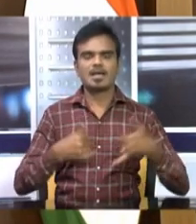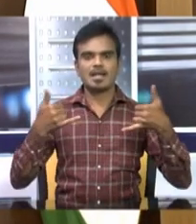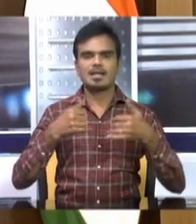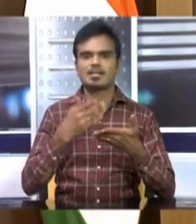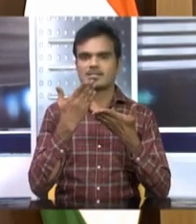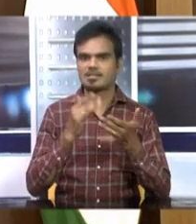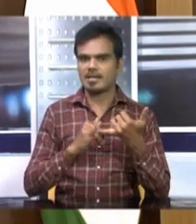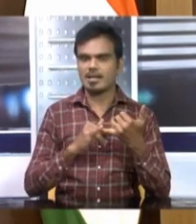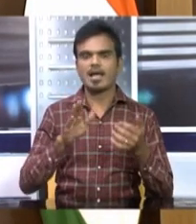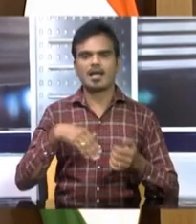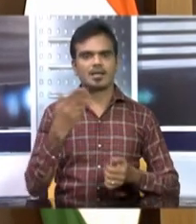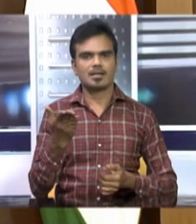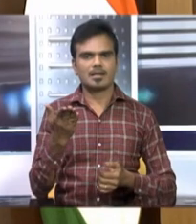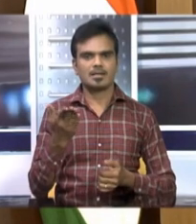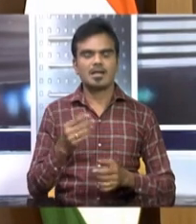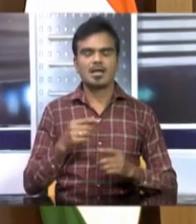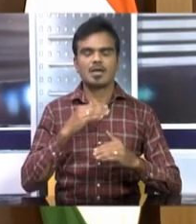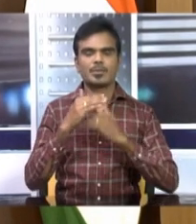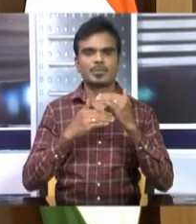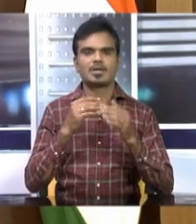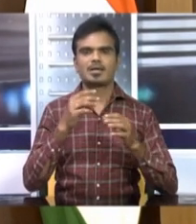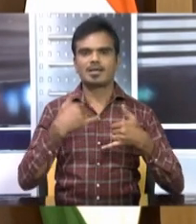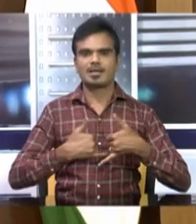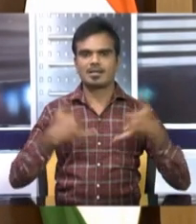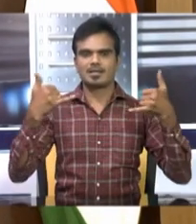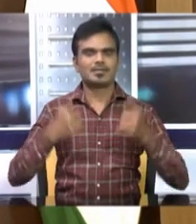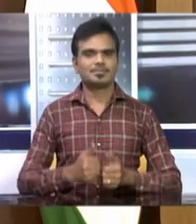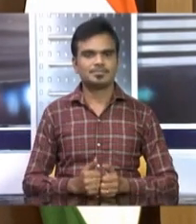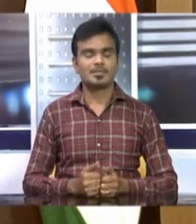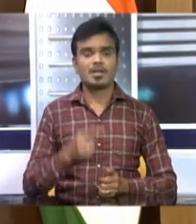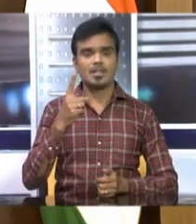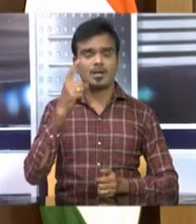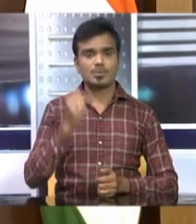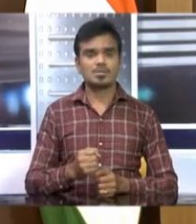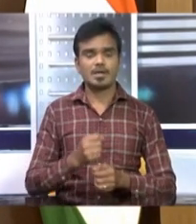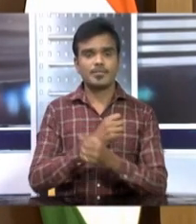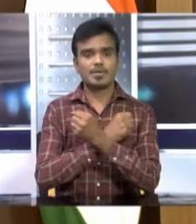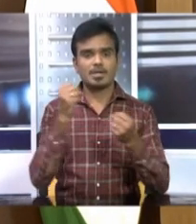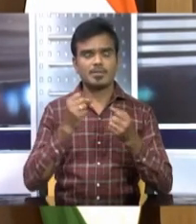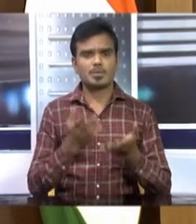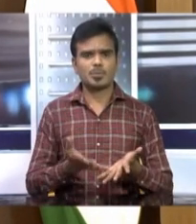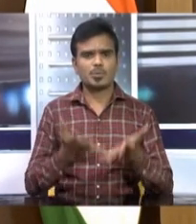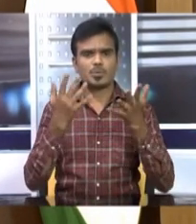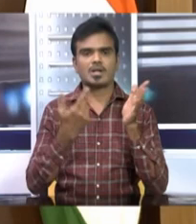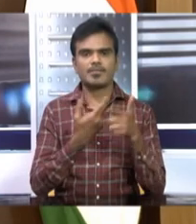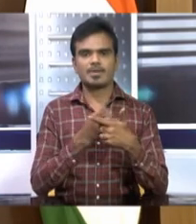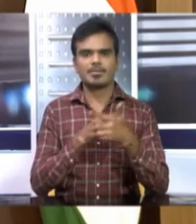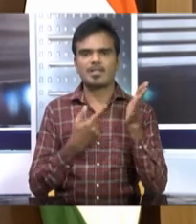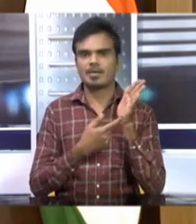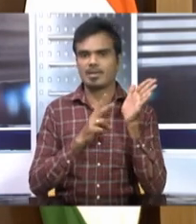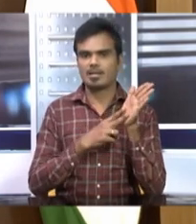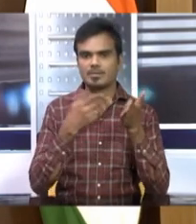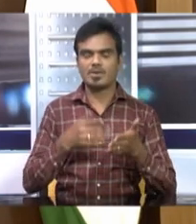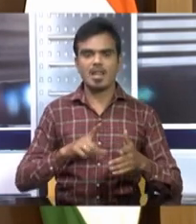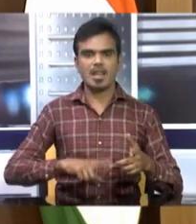sovereign and prosperous India. Thousands of freedom fighters from Tamil Nadu have